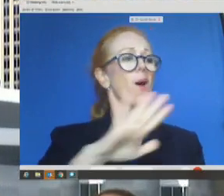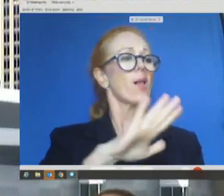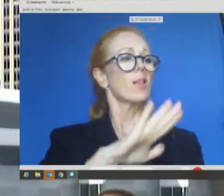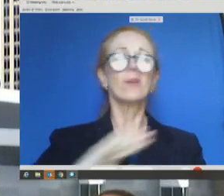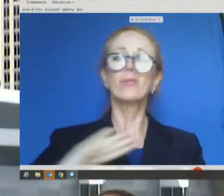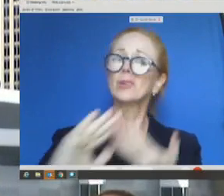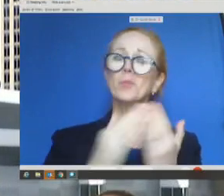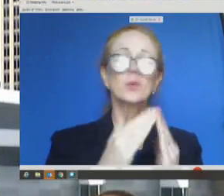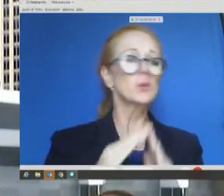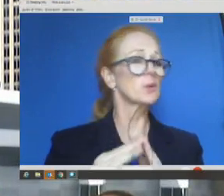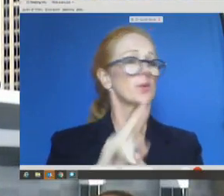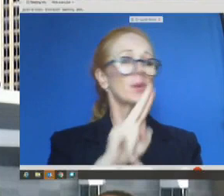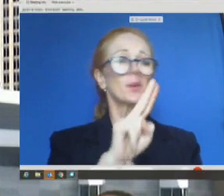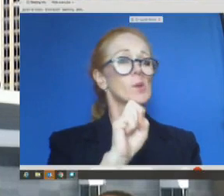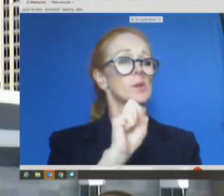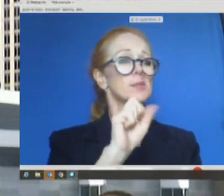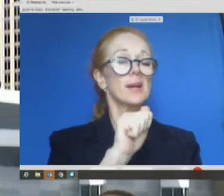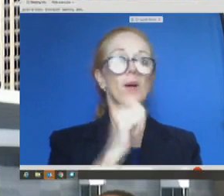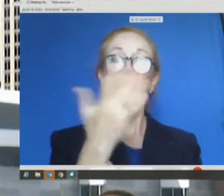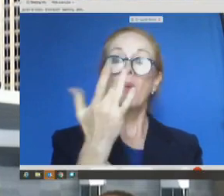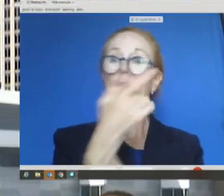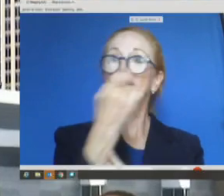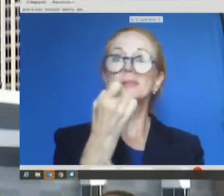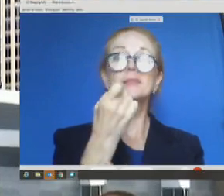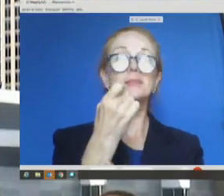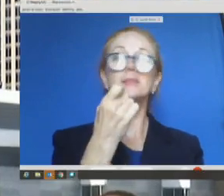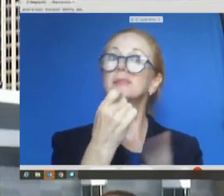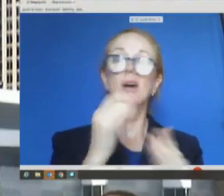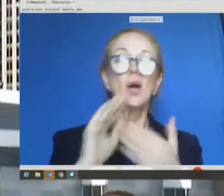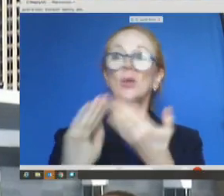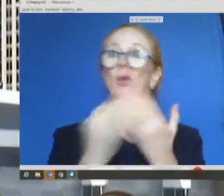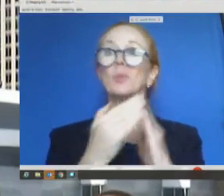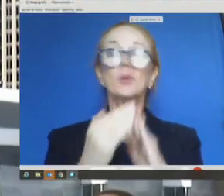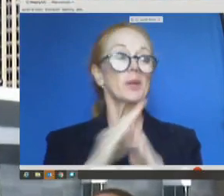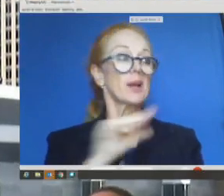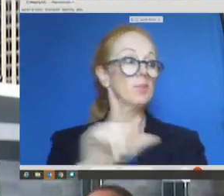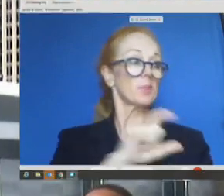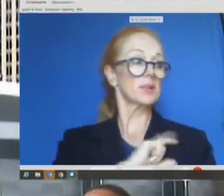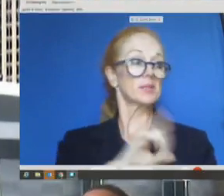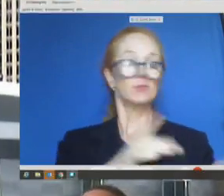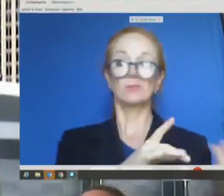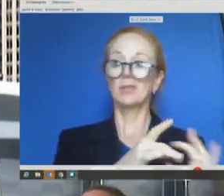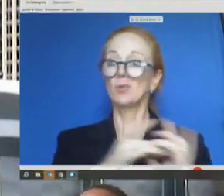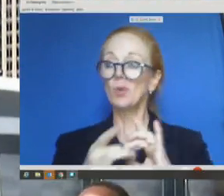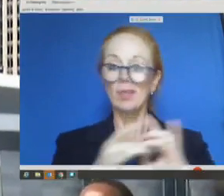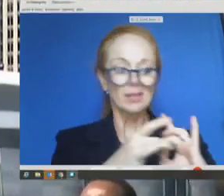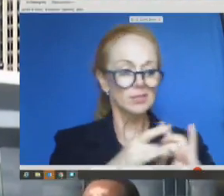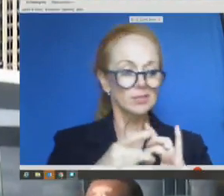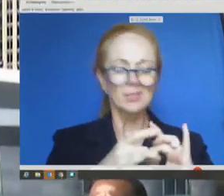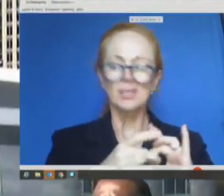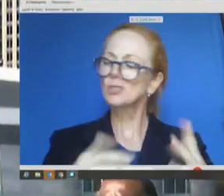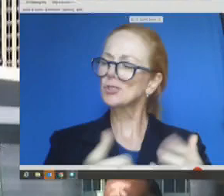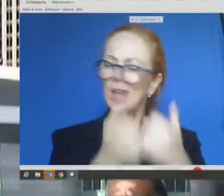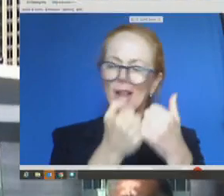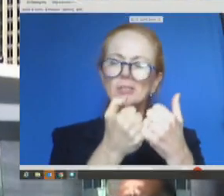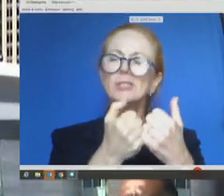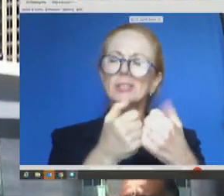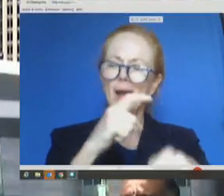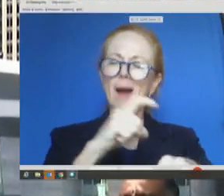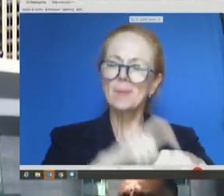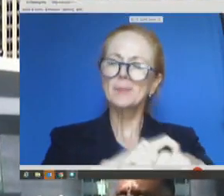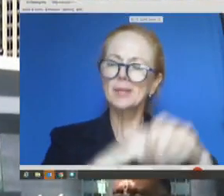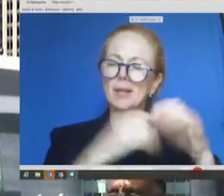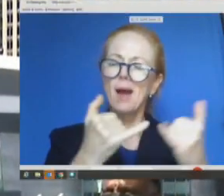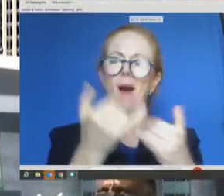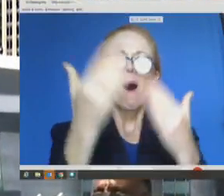challenges of race and police-community relations. Even though these are challenging times, my hope is that we can come together